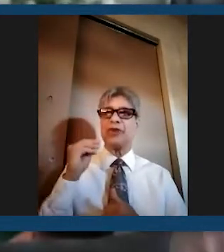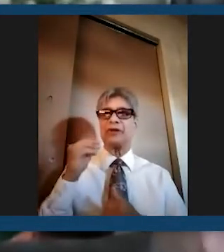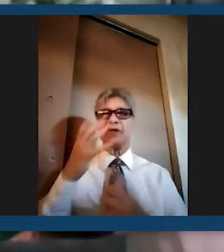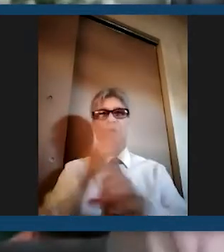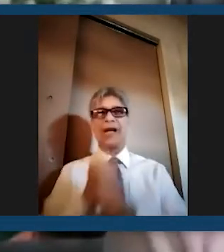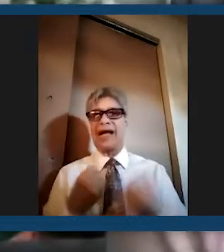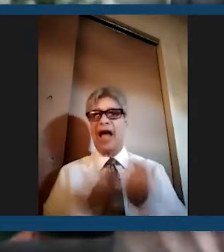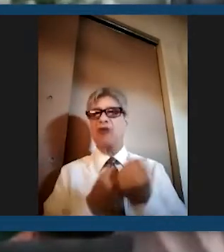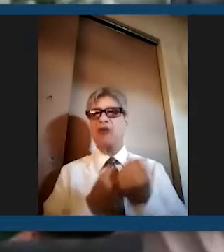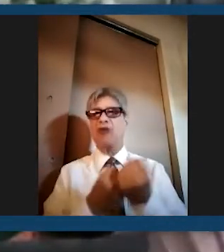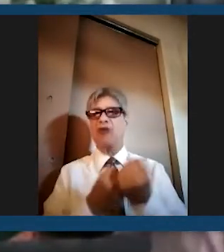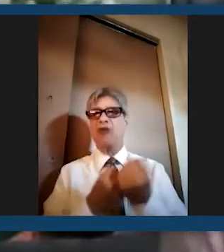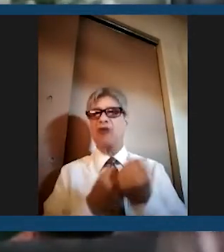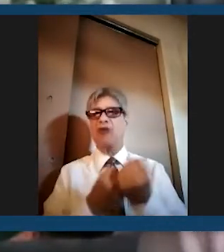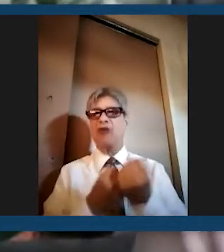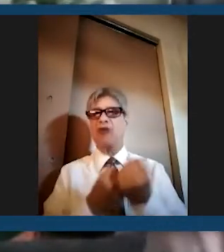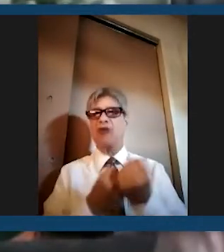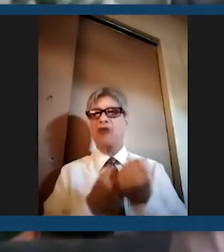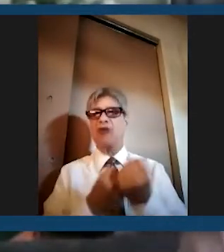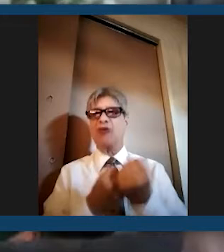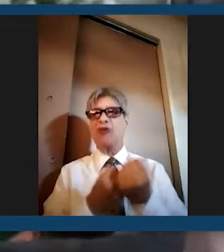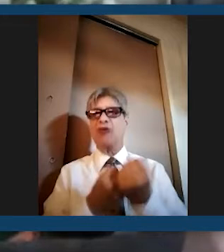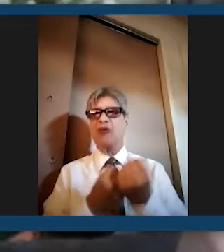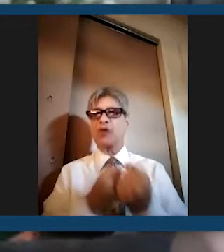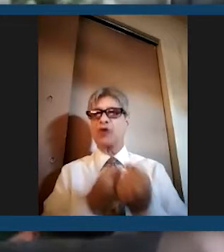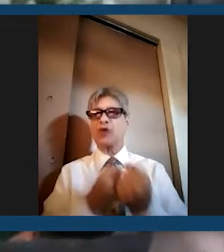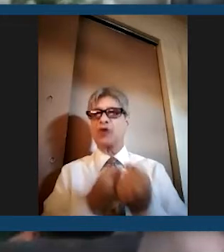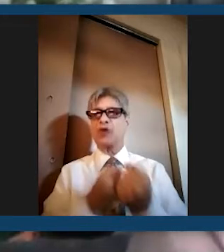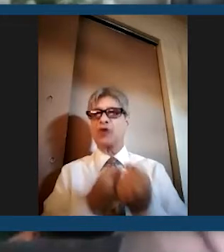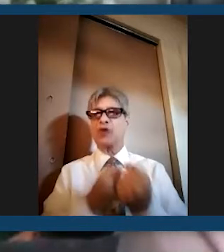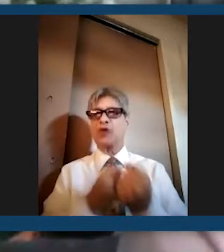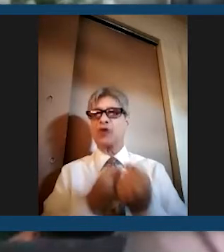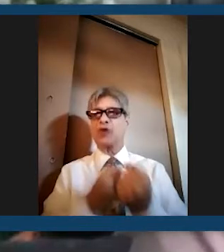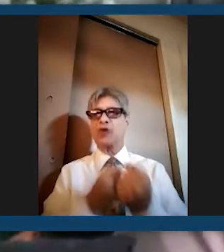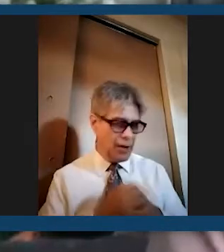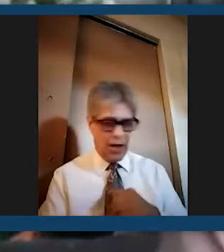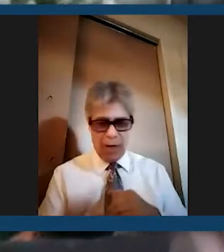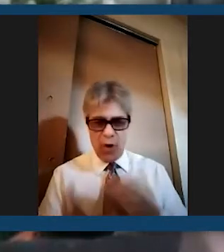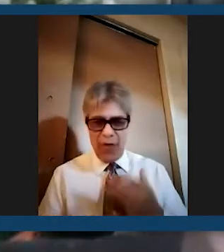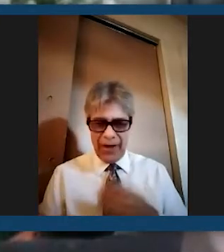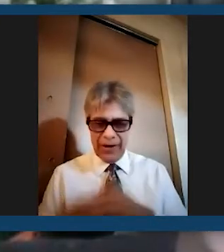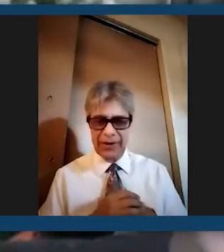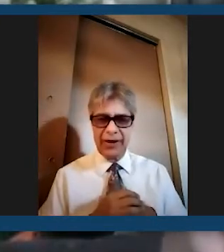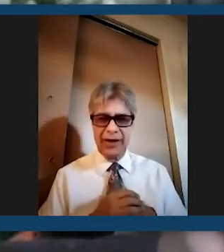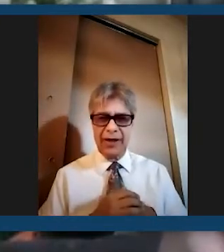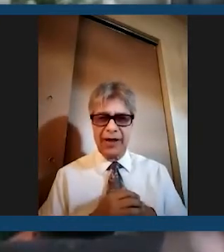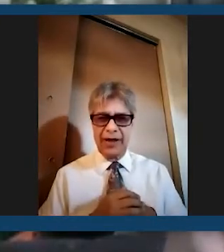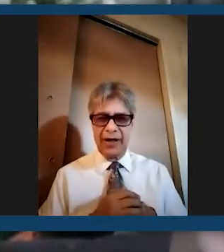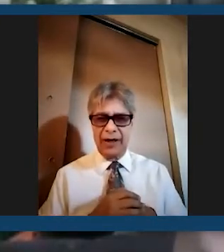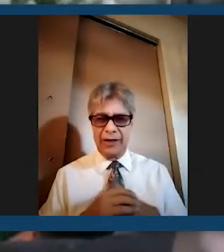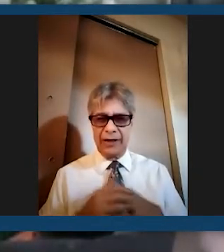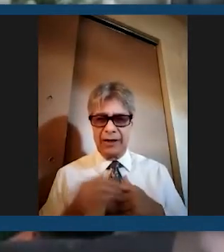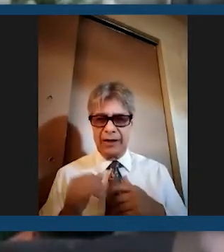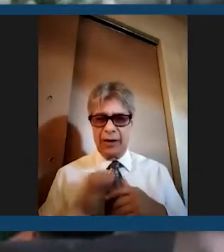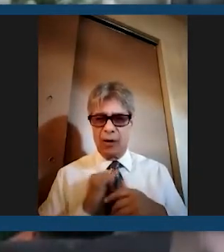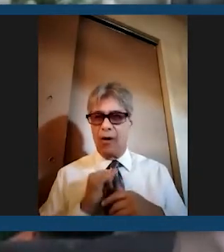Sure. I mean, I think, a number of things. I think, from a personal level, as I, came out to my parents and sort of having